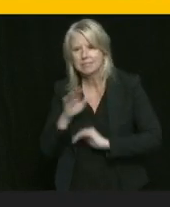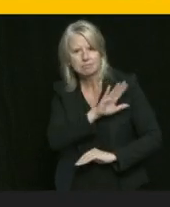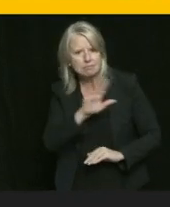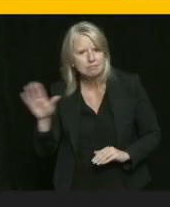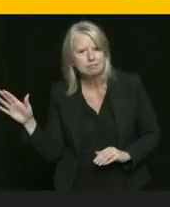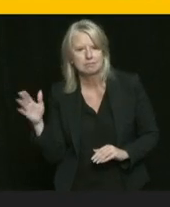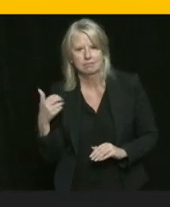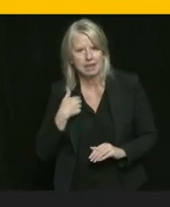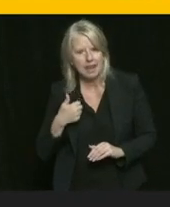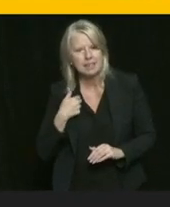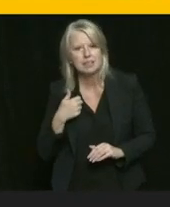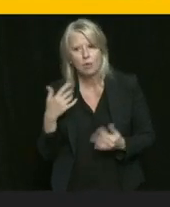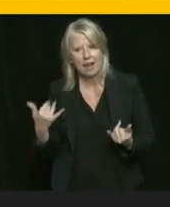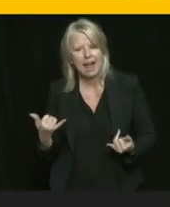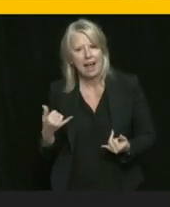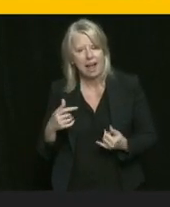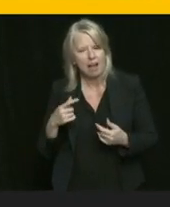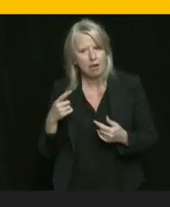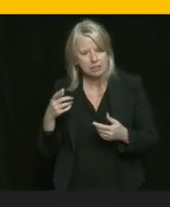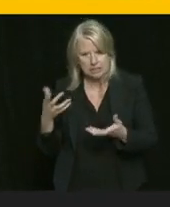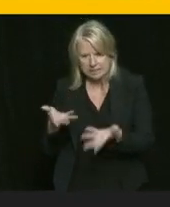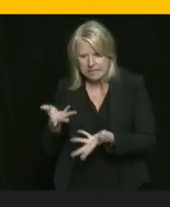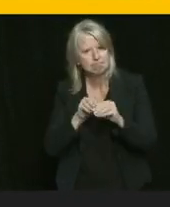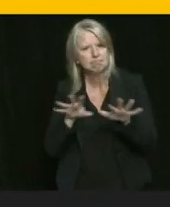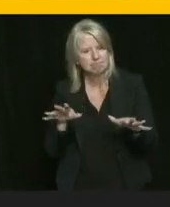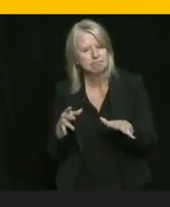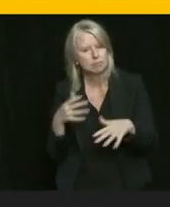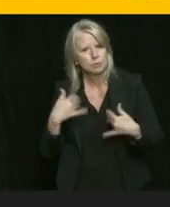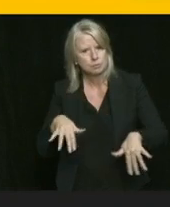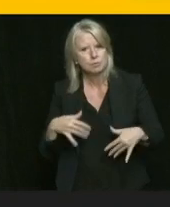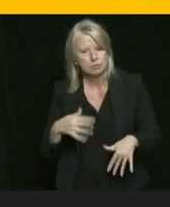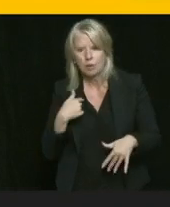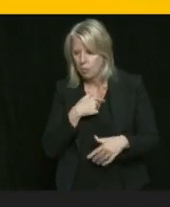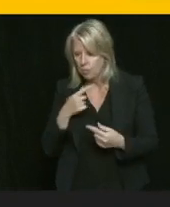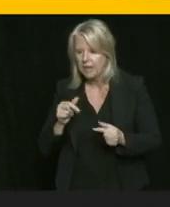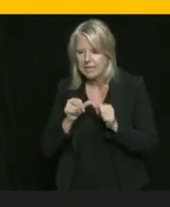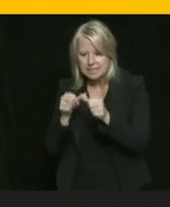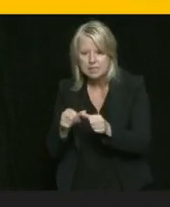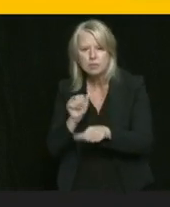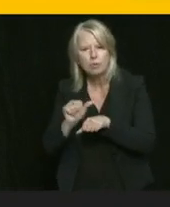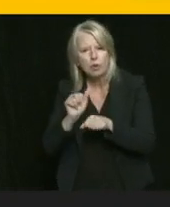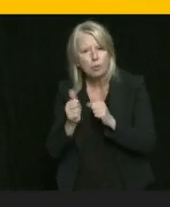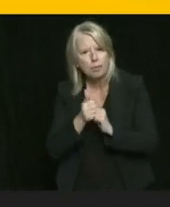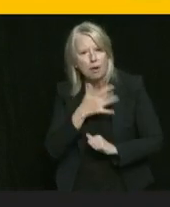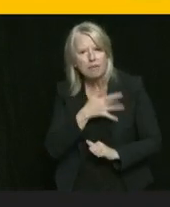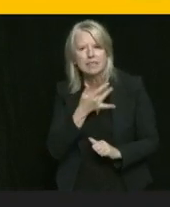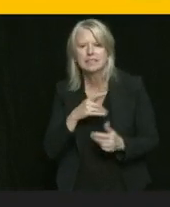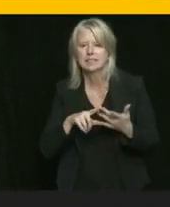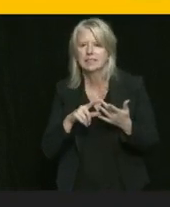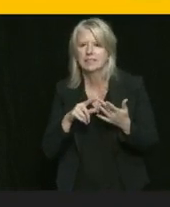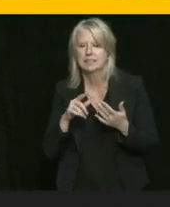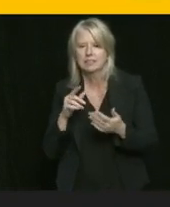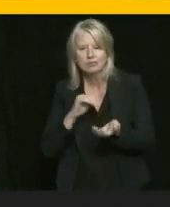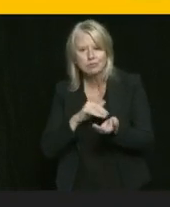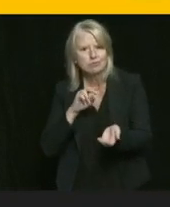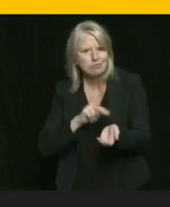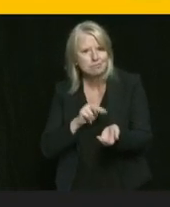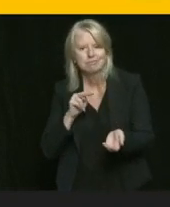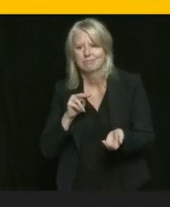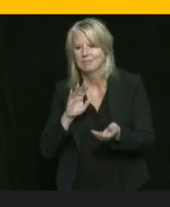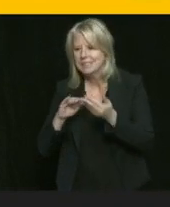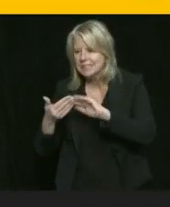dealing with this crisis at the same time as we are dealing with provinces, with frontline workers, with municipalities right across